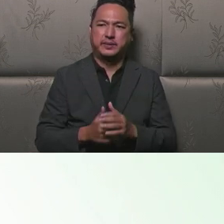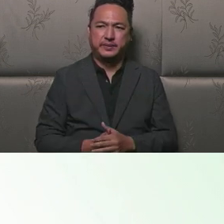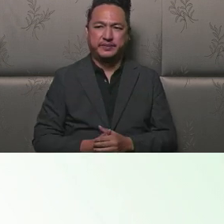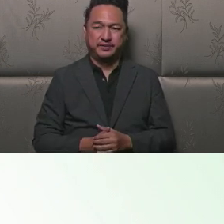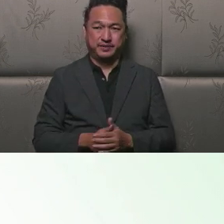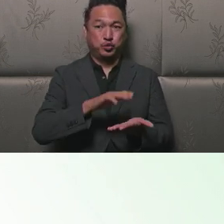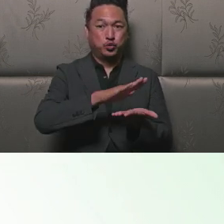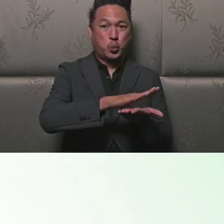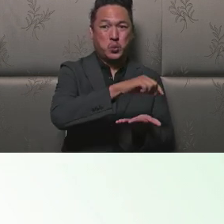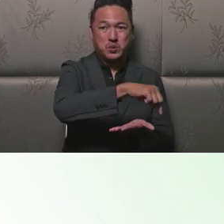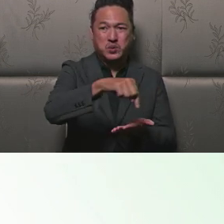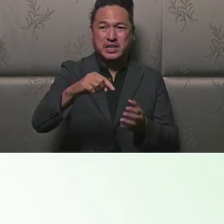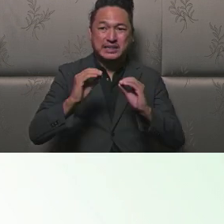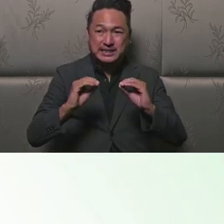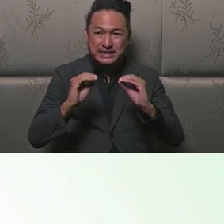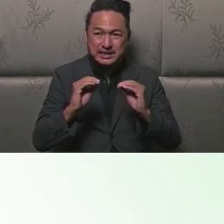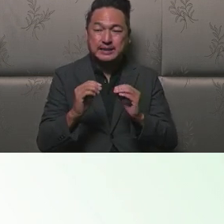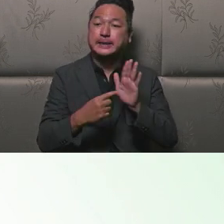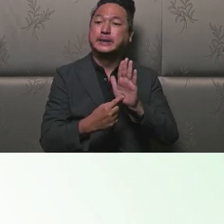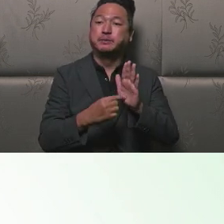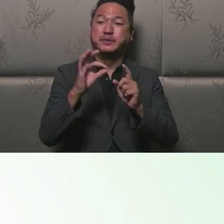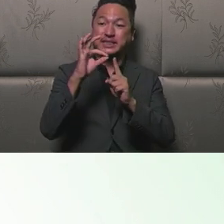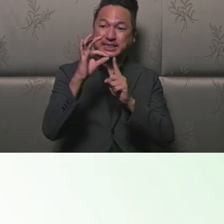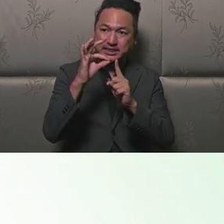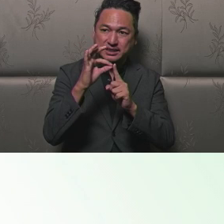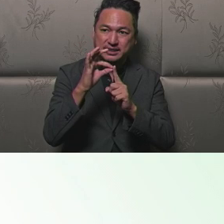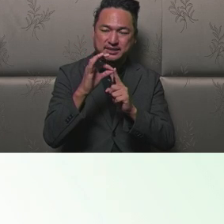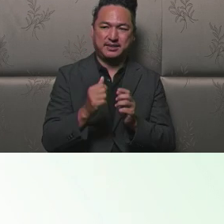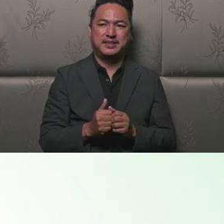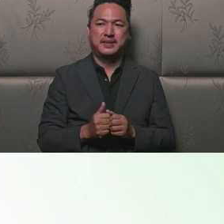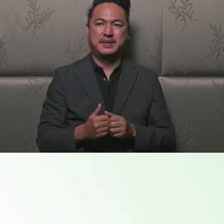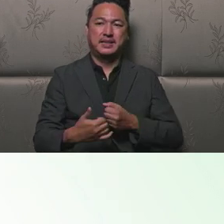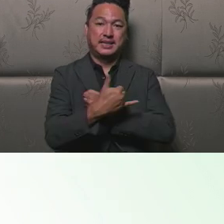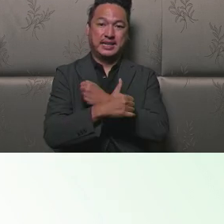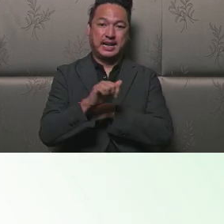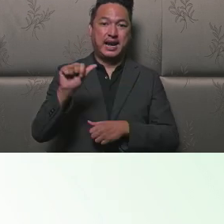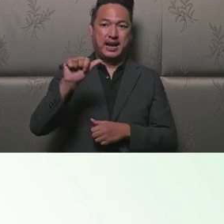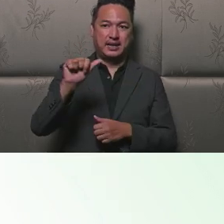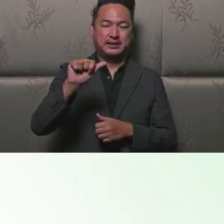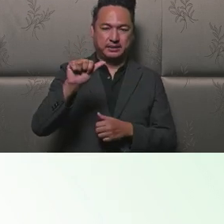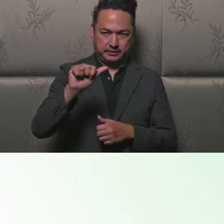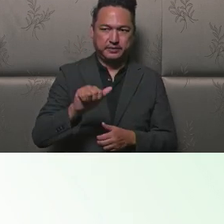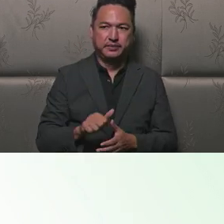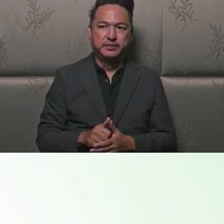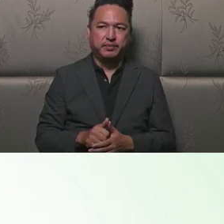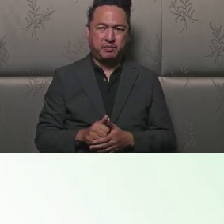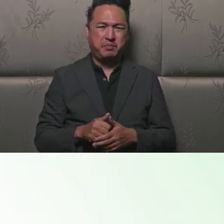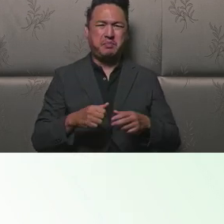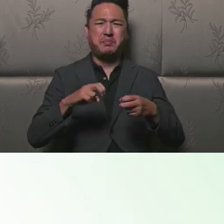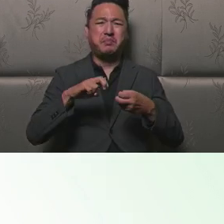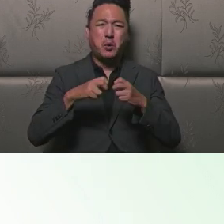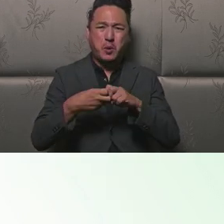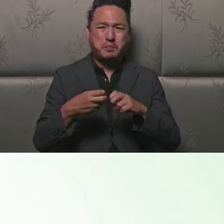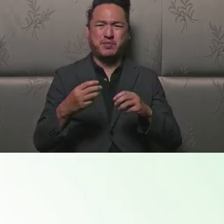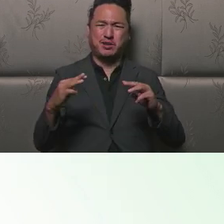very much a challenge, particularly when we talk about Afghan girls. It's almost as if the school needs to be visible